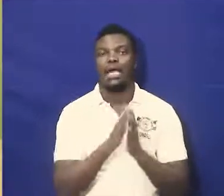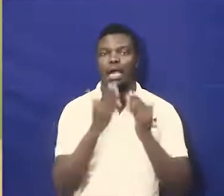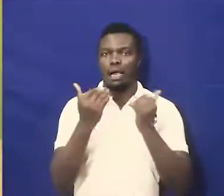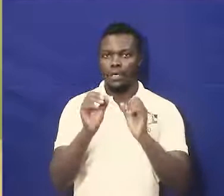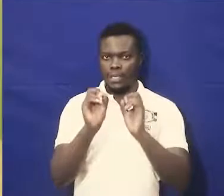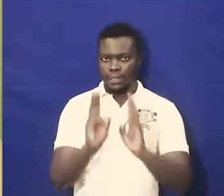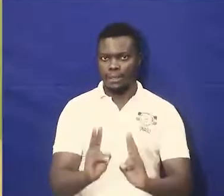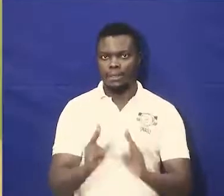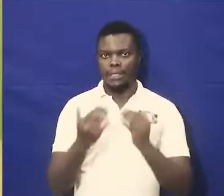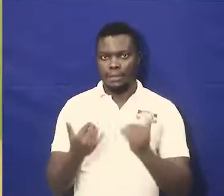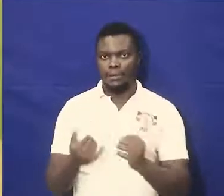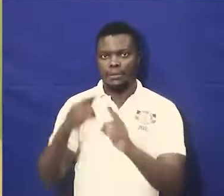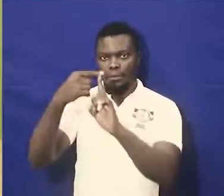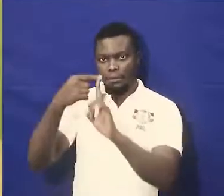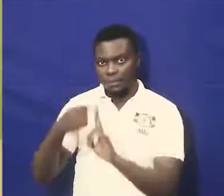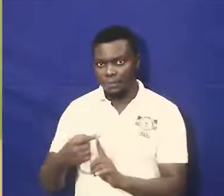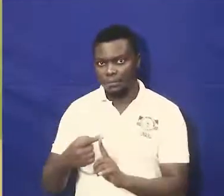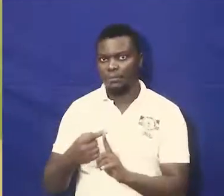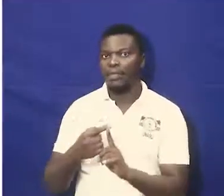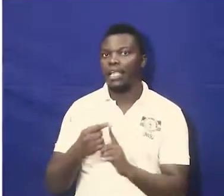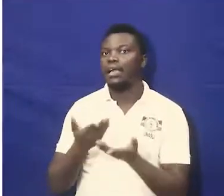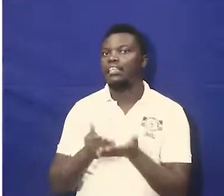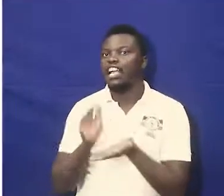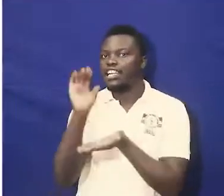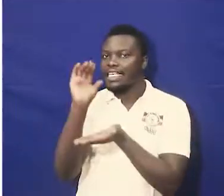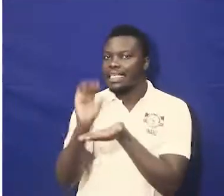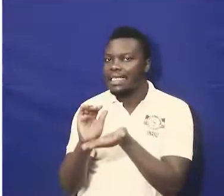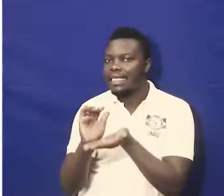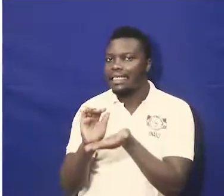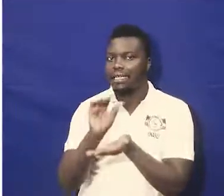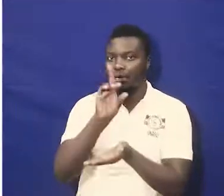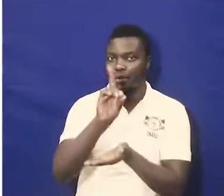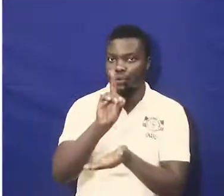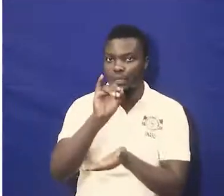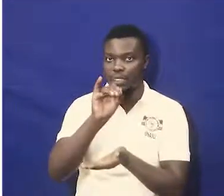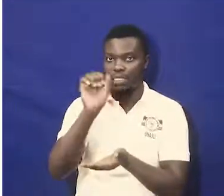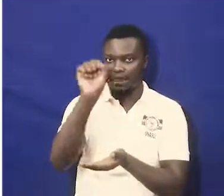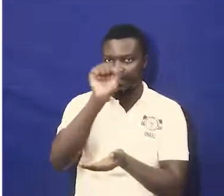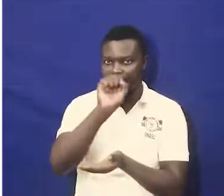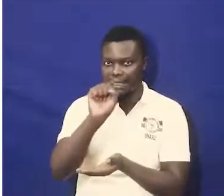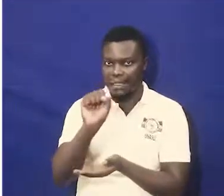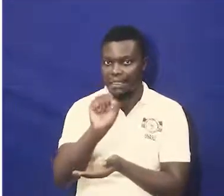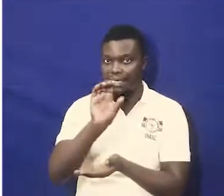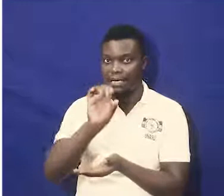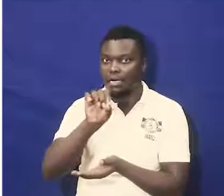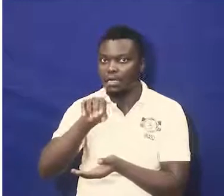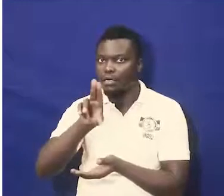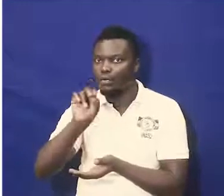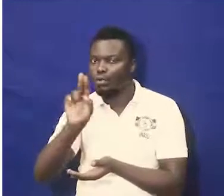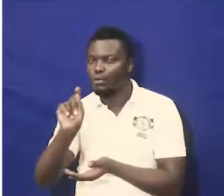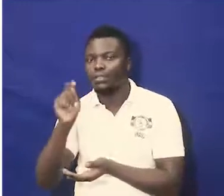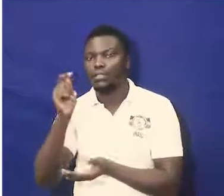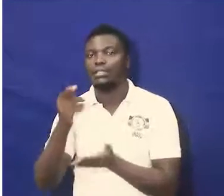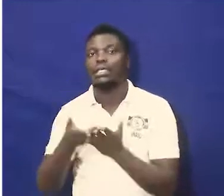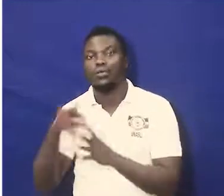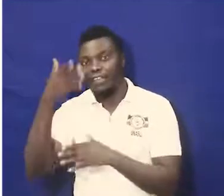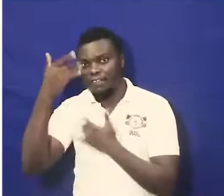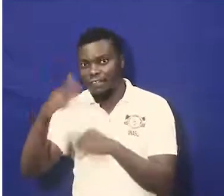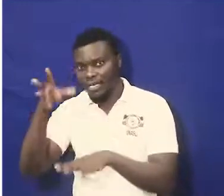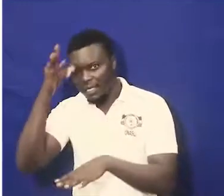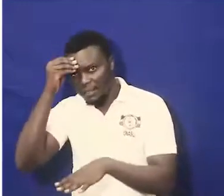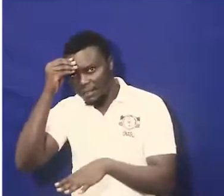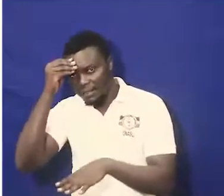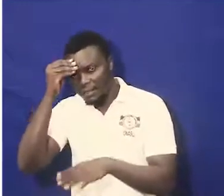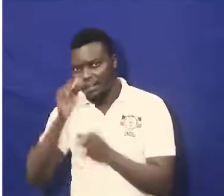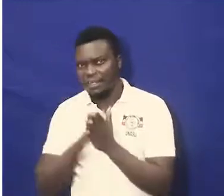the discount. We've just learned that the discount is a percentage of